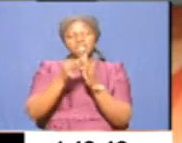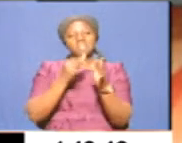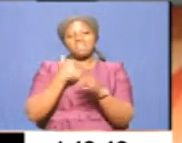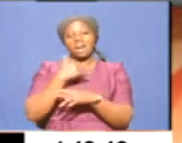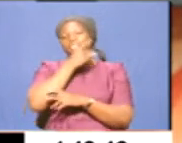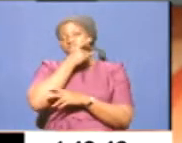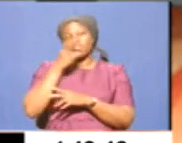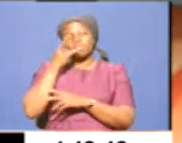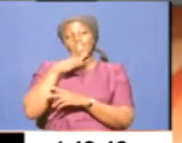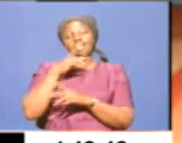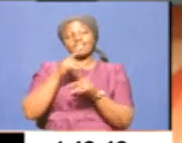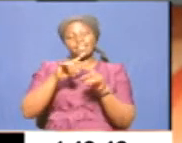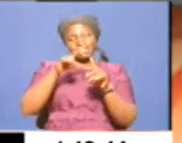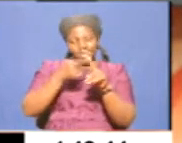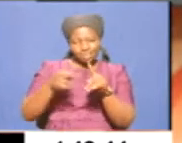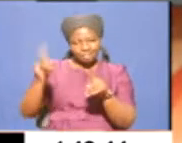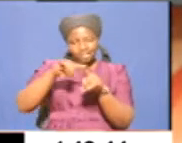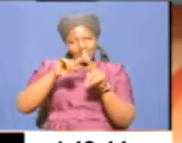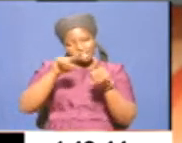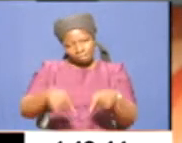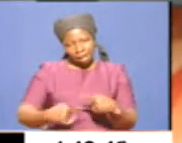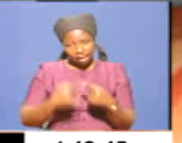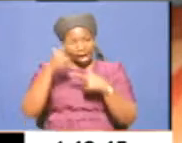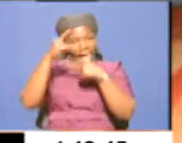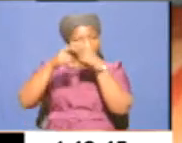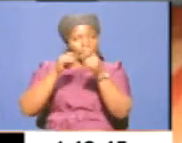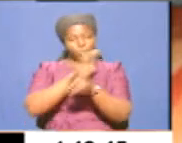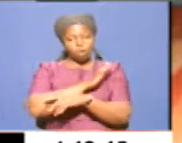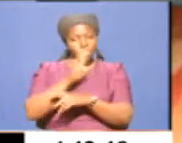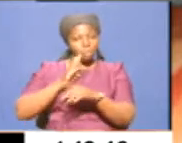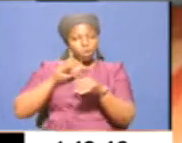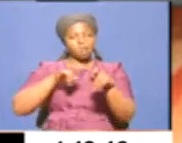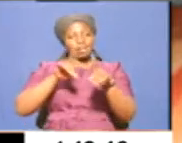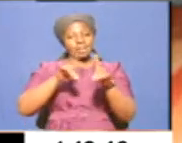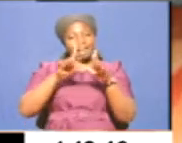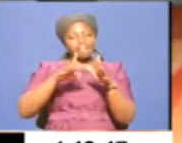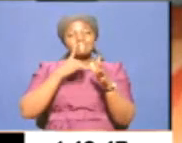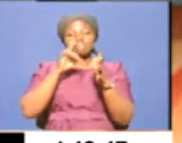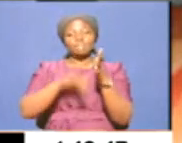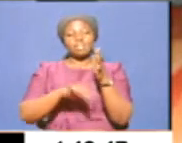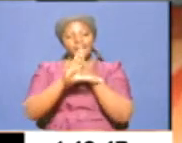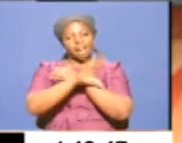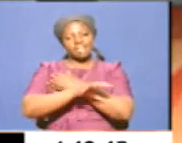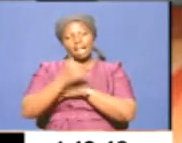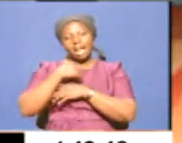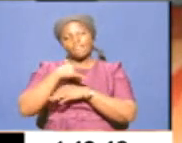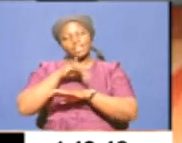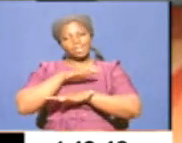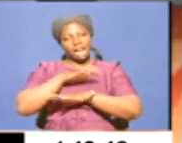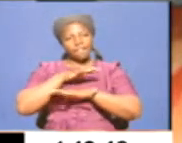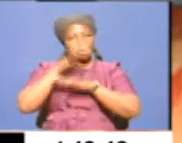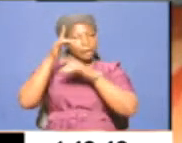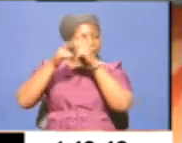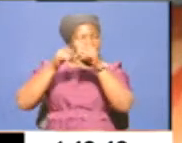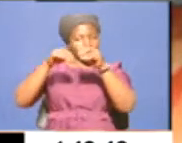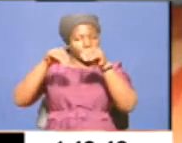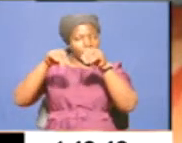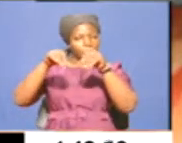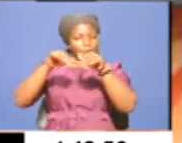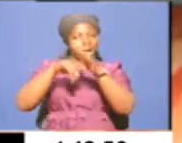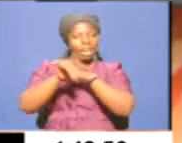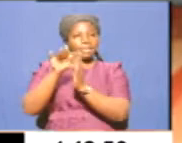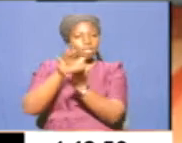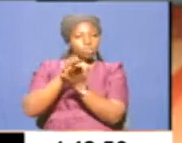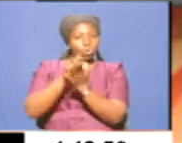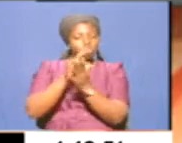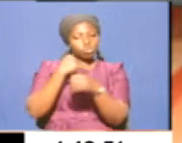Board Managing Director Margaret Kibogi says the country has enough milk powder in the strategic food reserve to last the country up